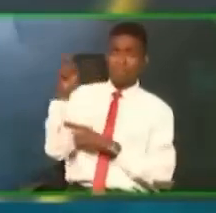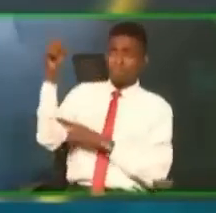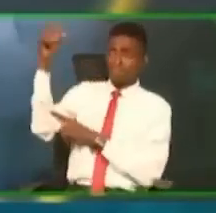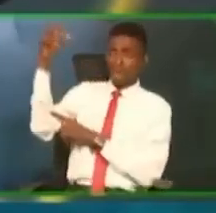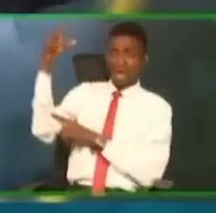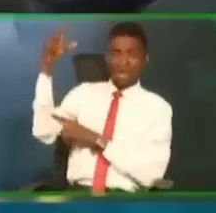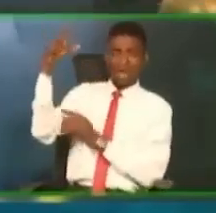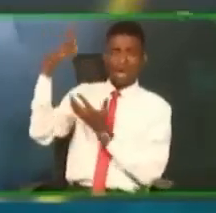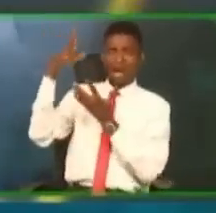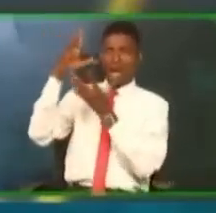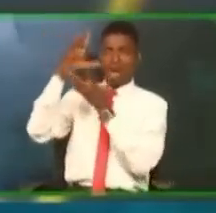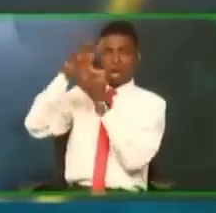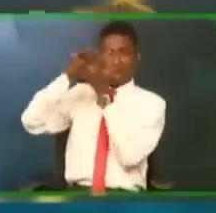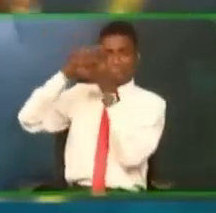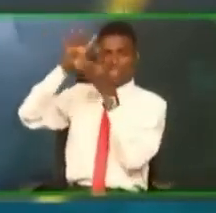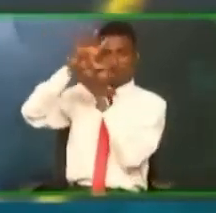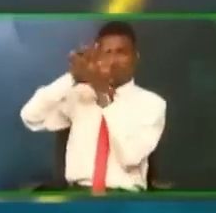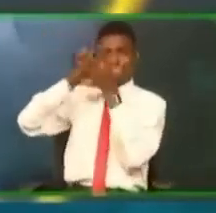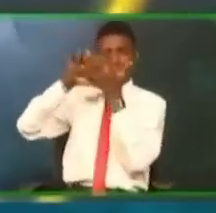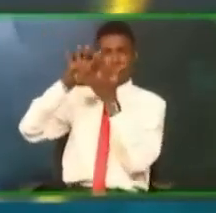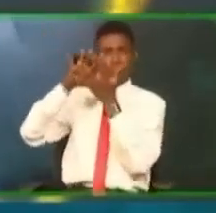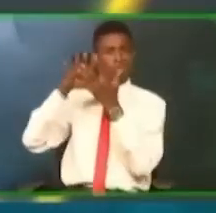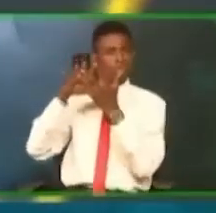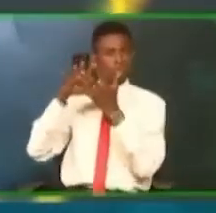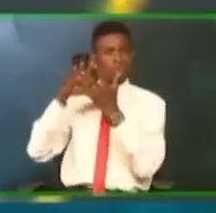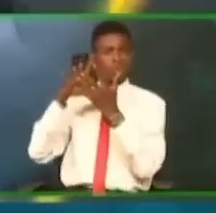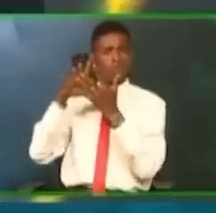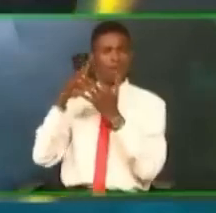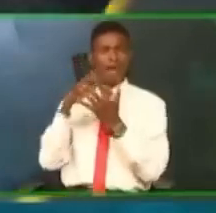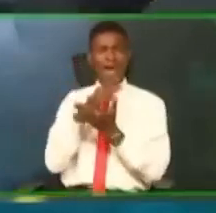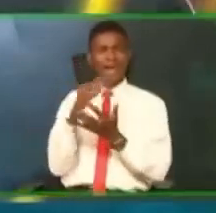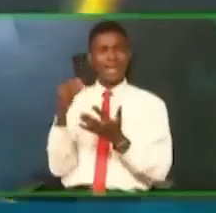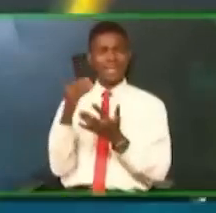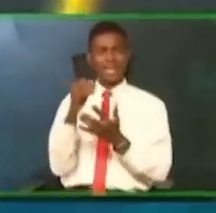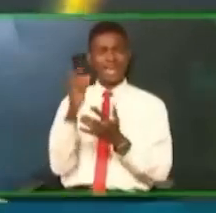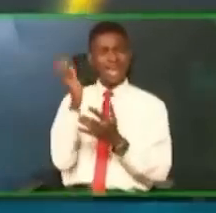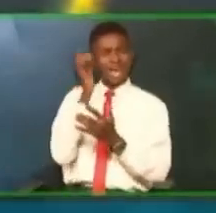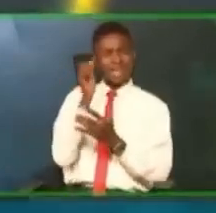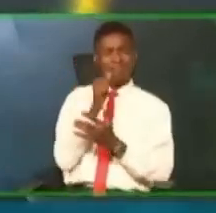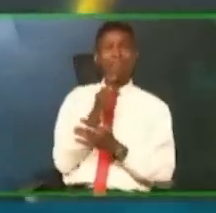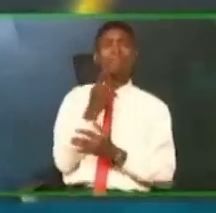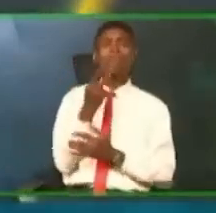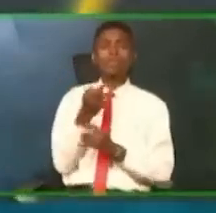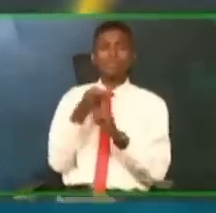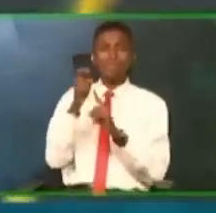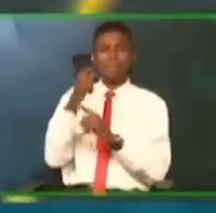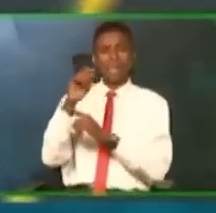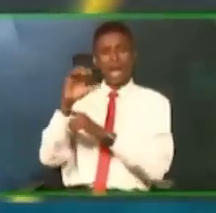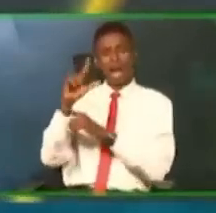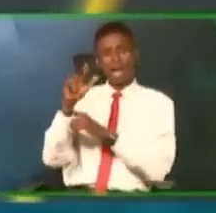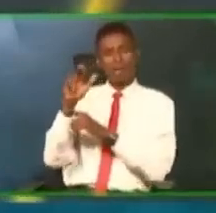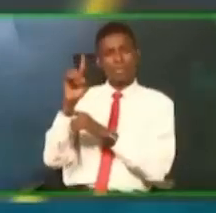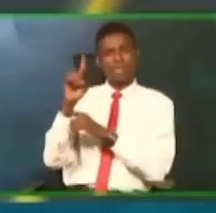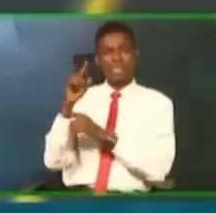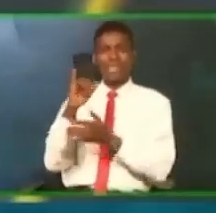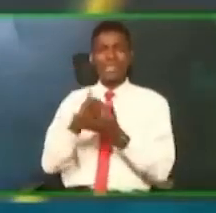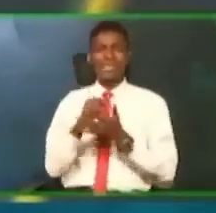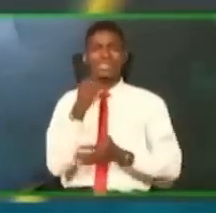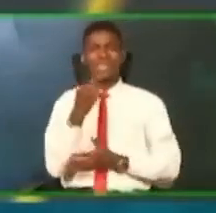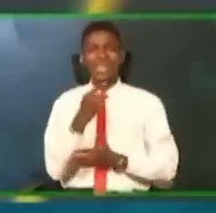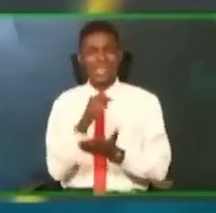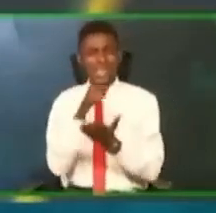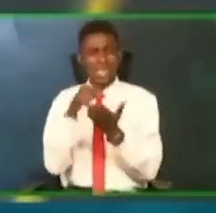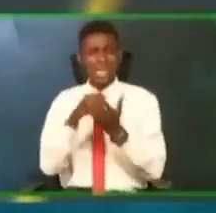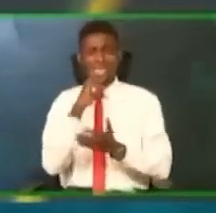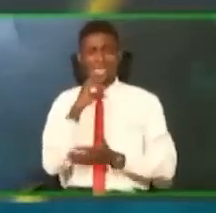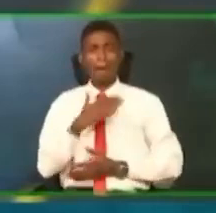cloud overshadowed them, and behold, a voice out of the cloud which said, this is my beloved